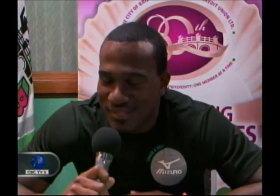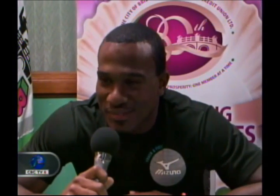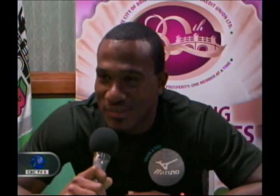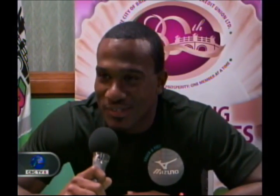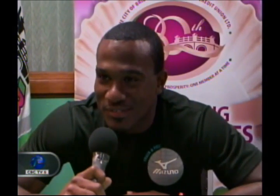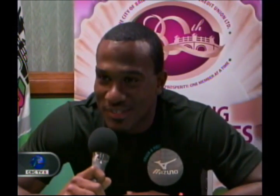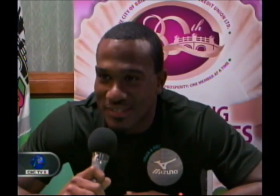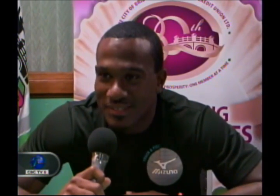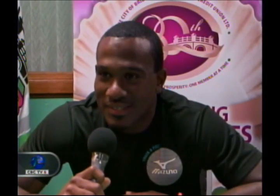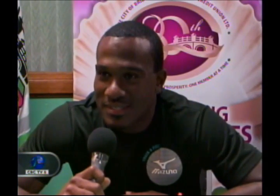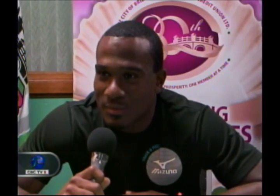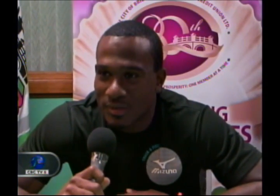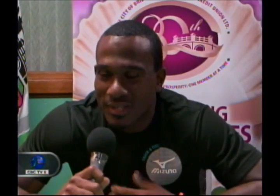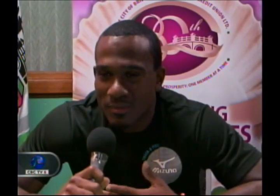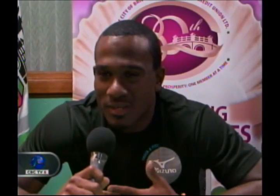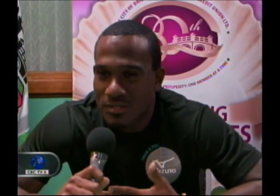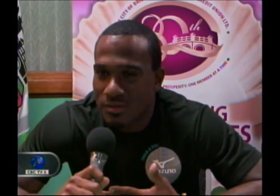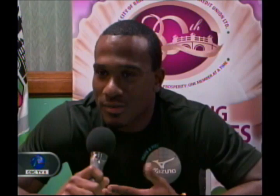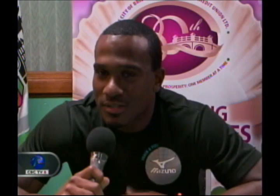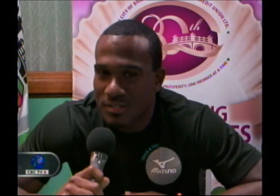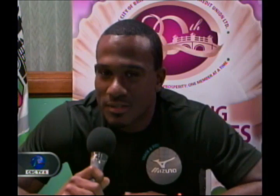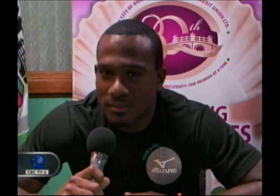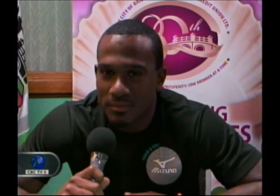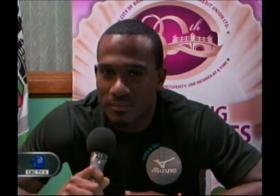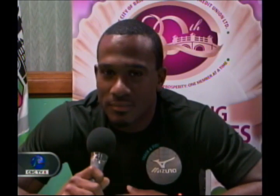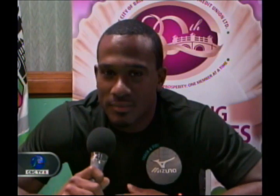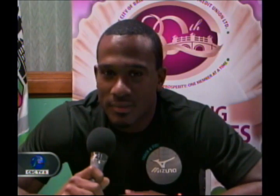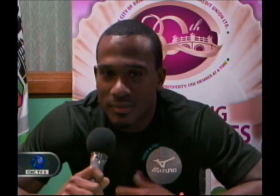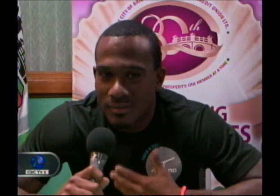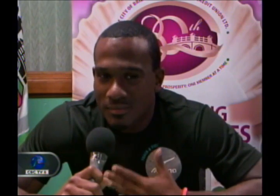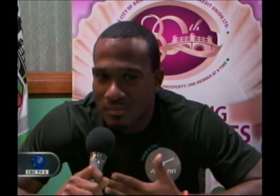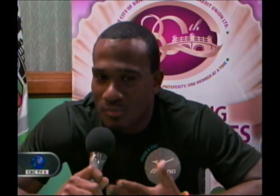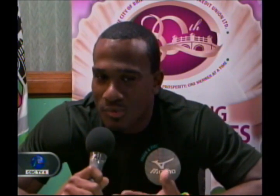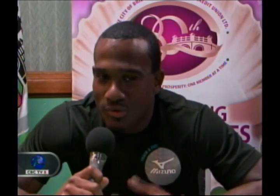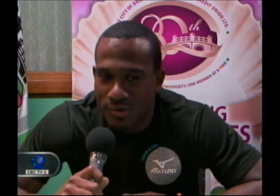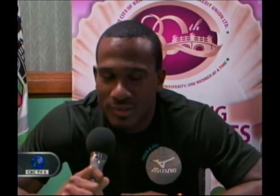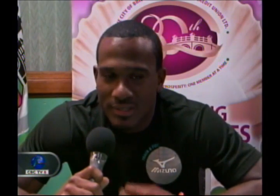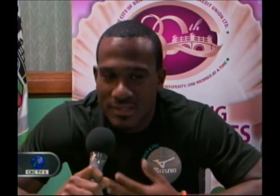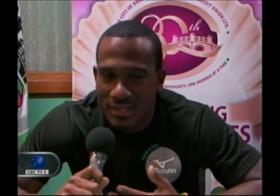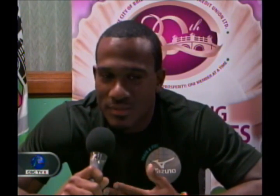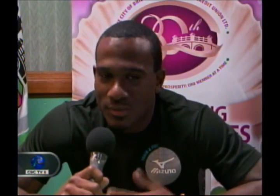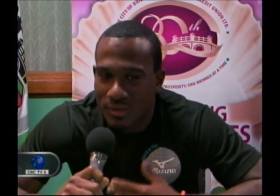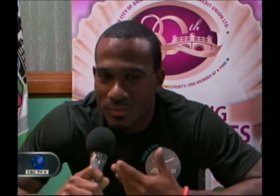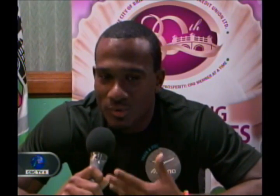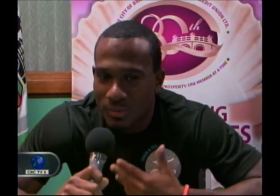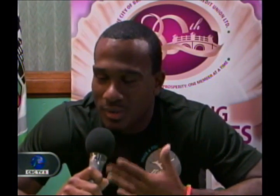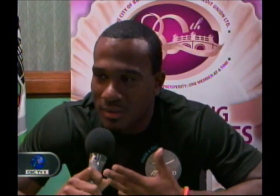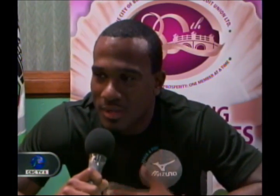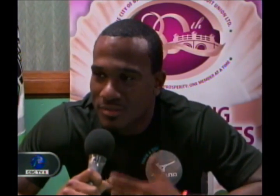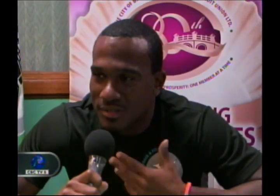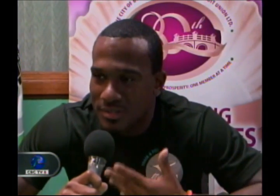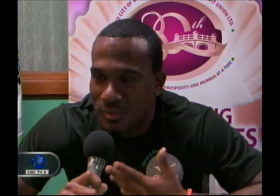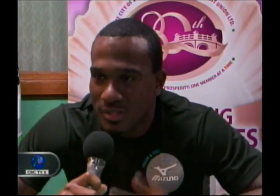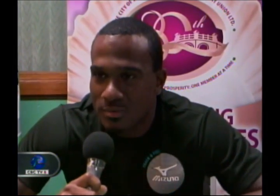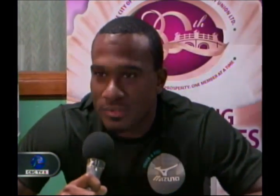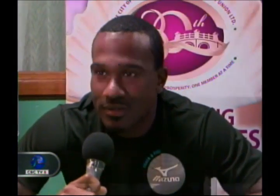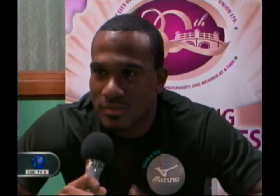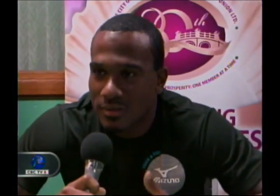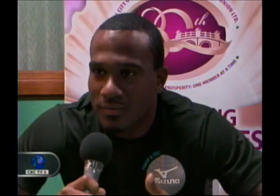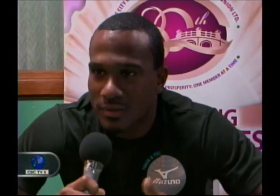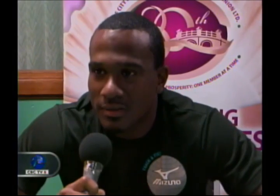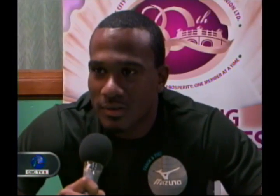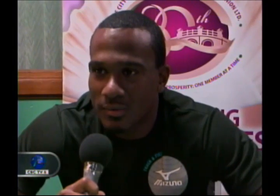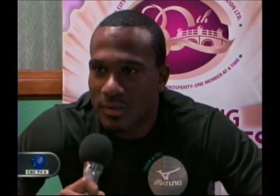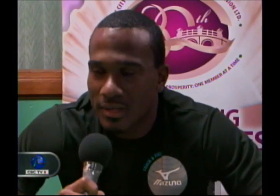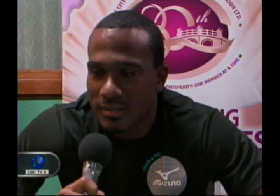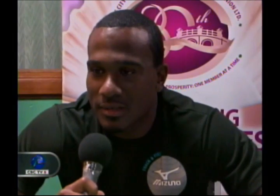pushing myself hard in training. That's about it. Keep getting stronger in the gym, more intense work, more plyometrics, more explosive